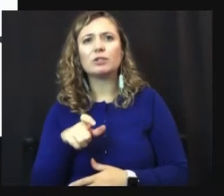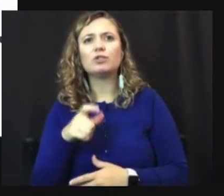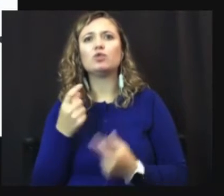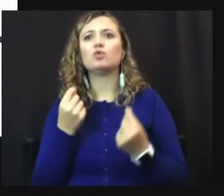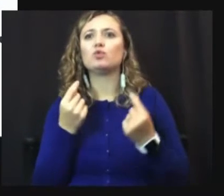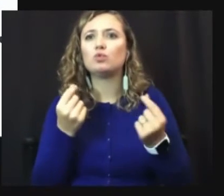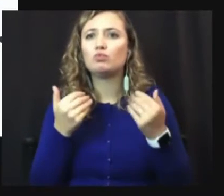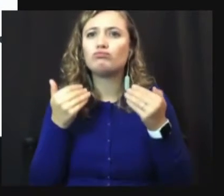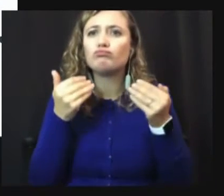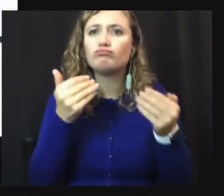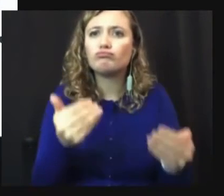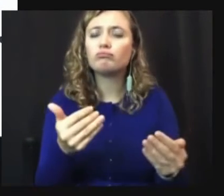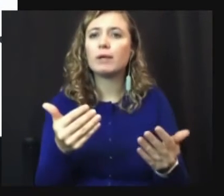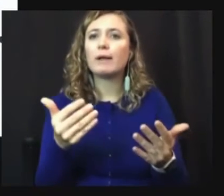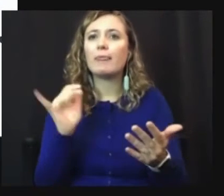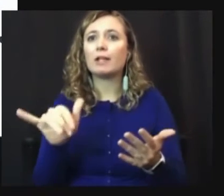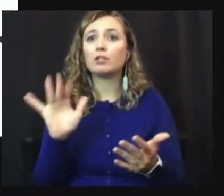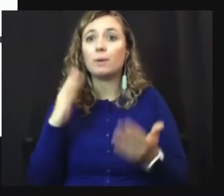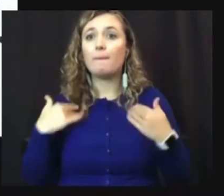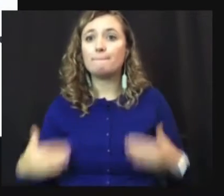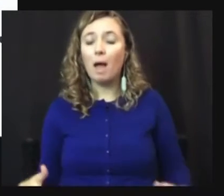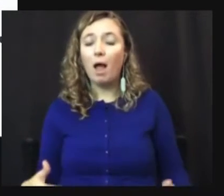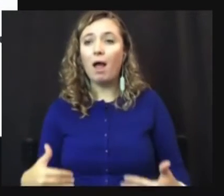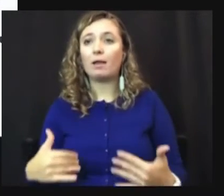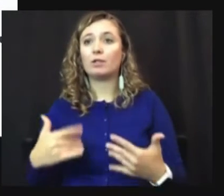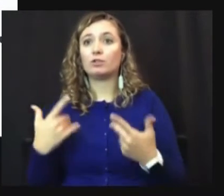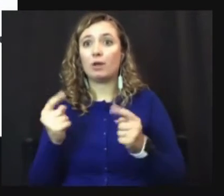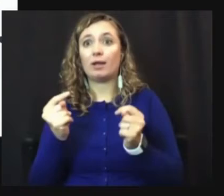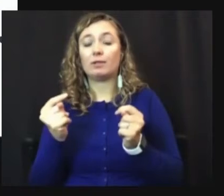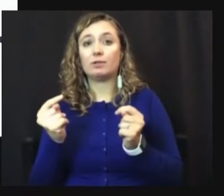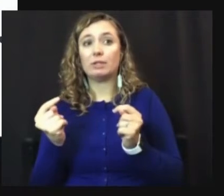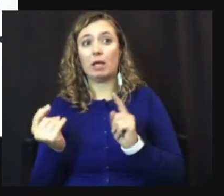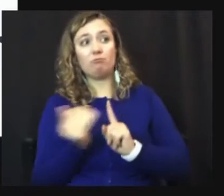that we need more of that sensory input to